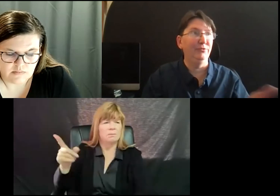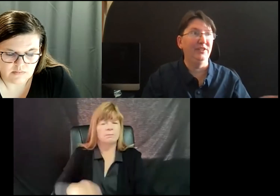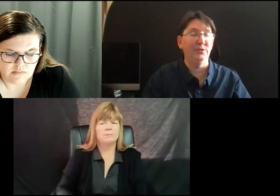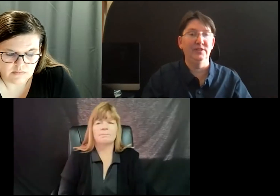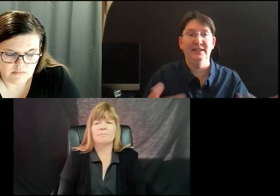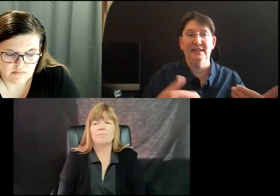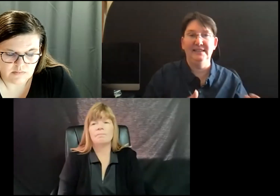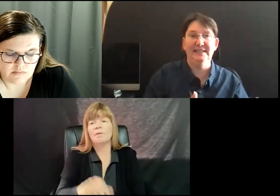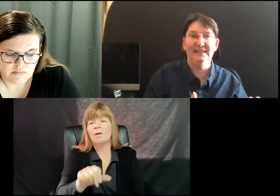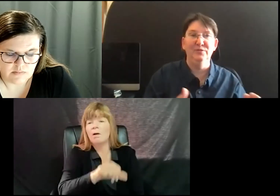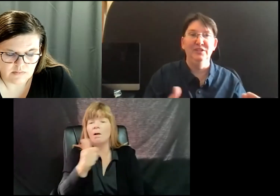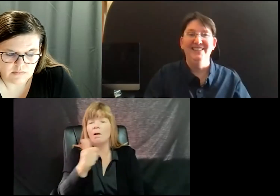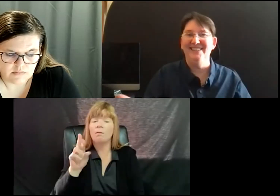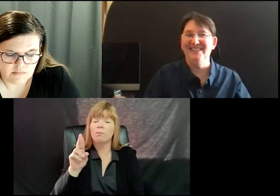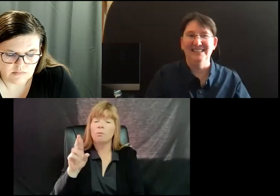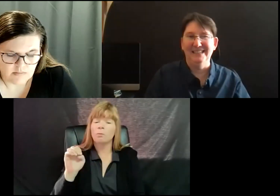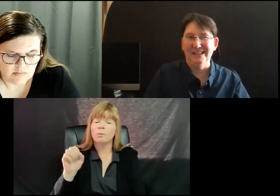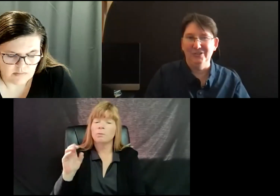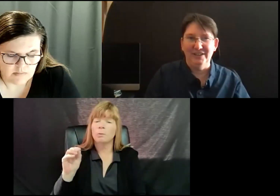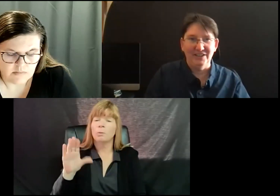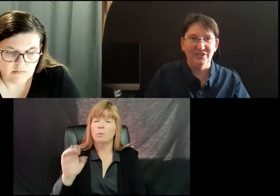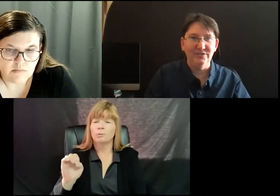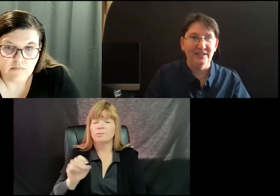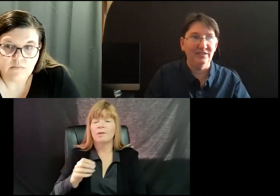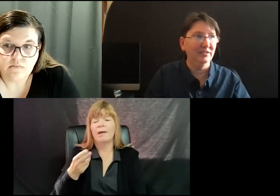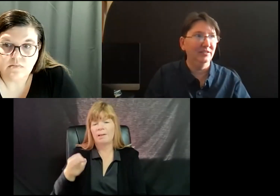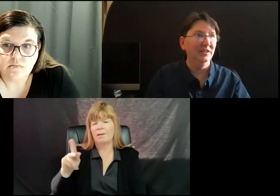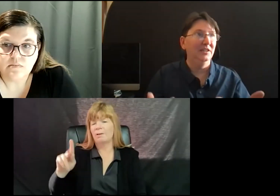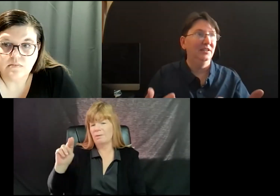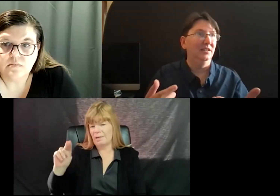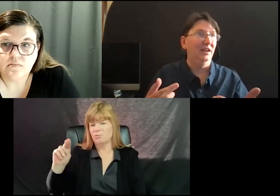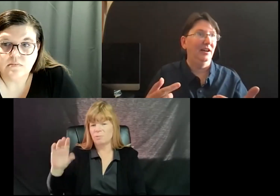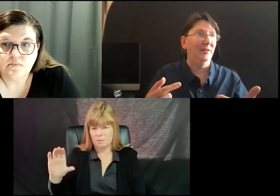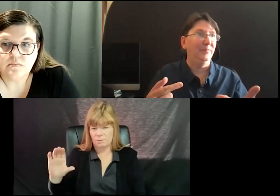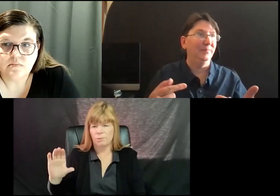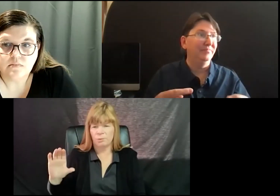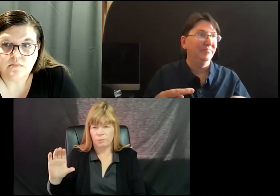Another resource, as I said, is Helen Keller National Center.